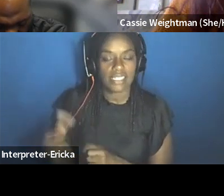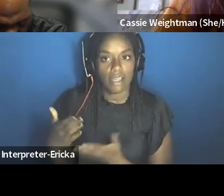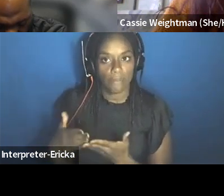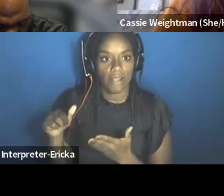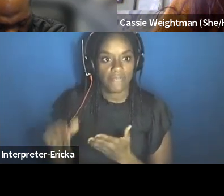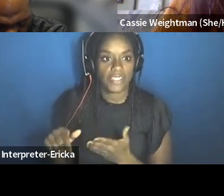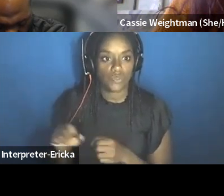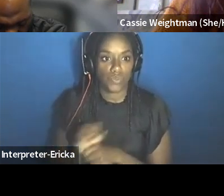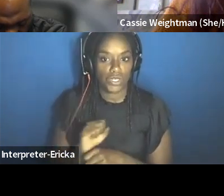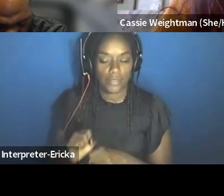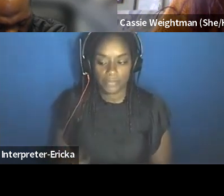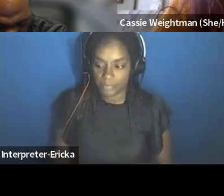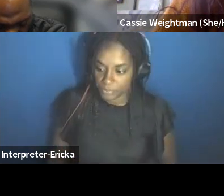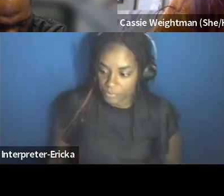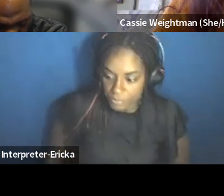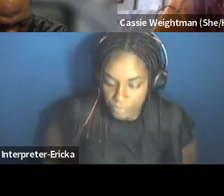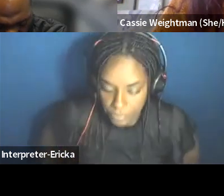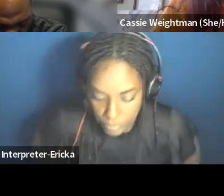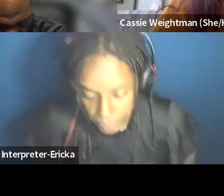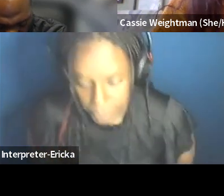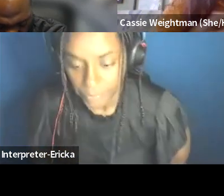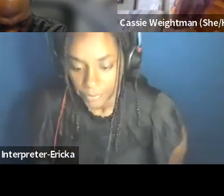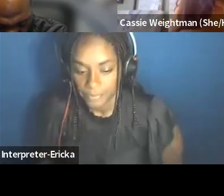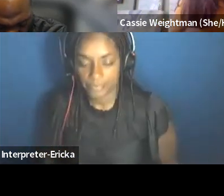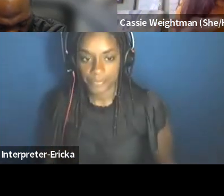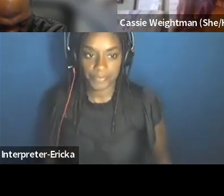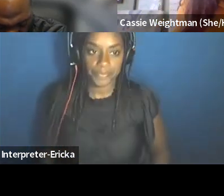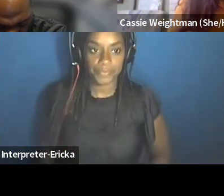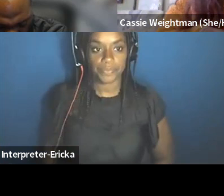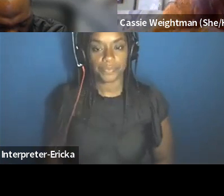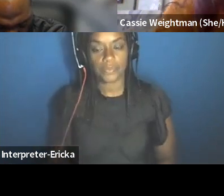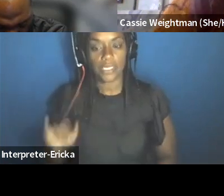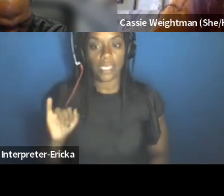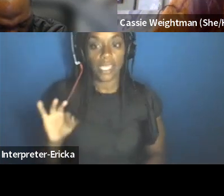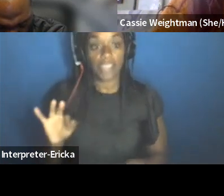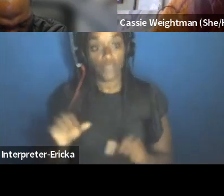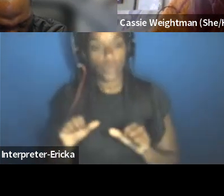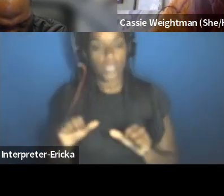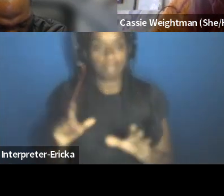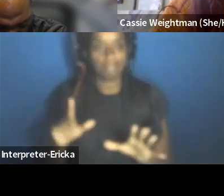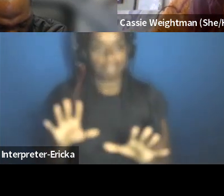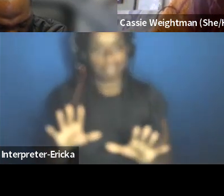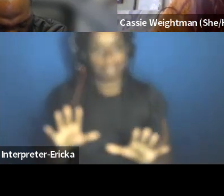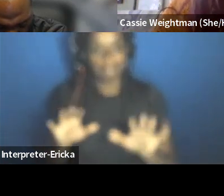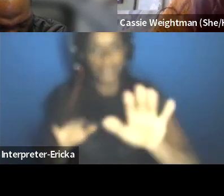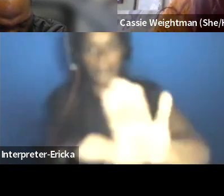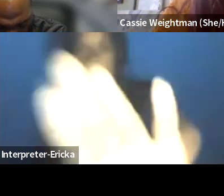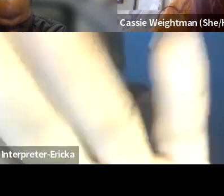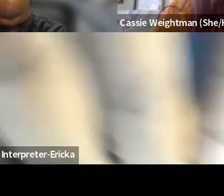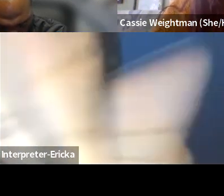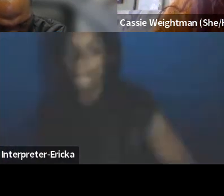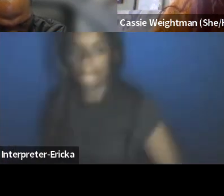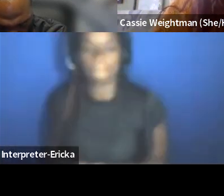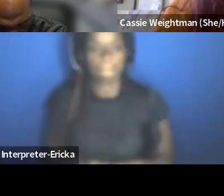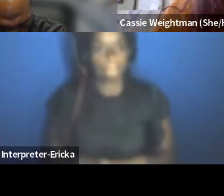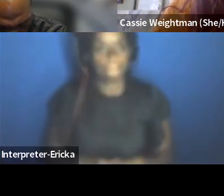is if you can sustain your balance, your center within yourself, you can do these forever, because